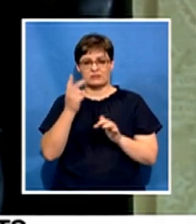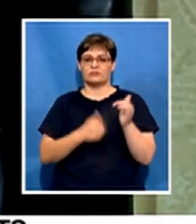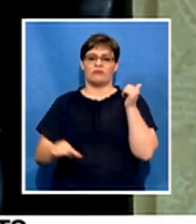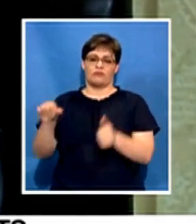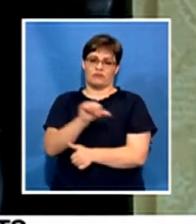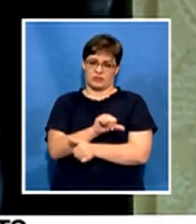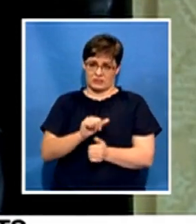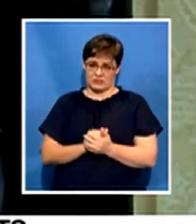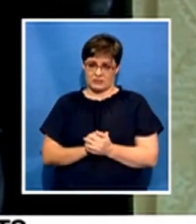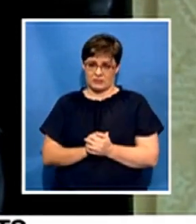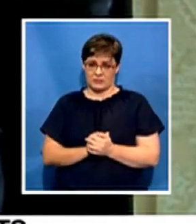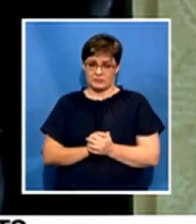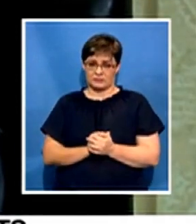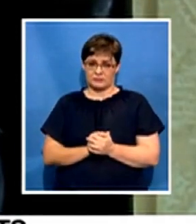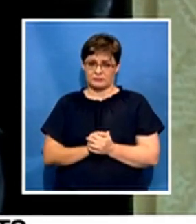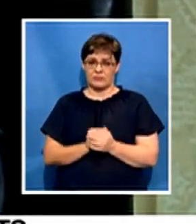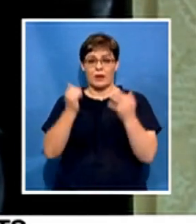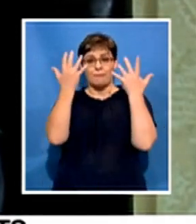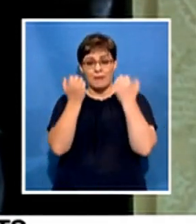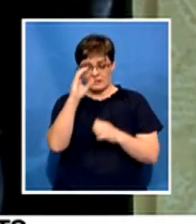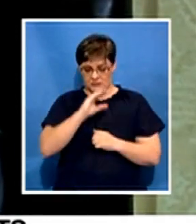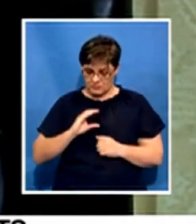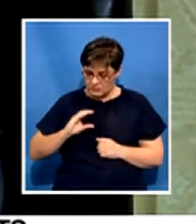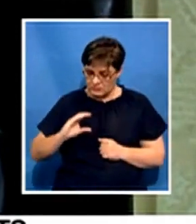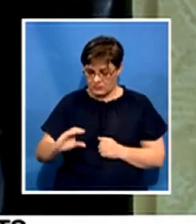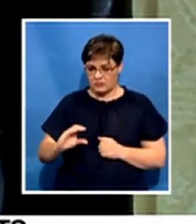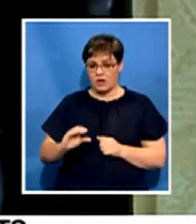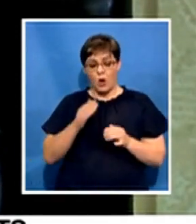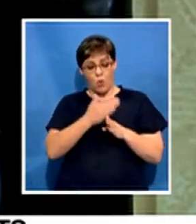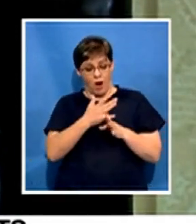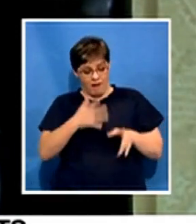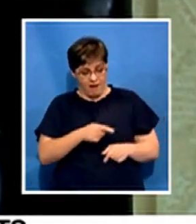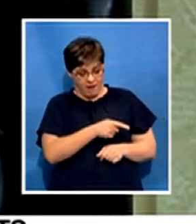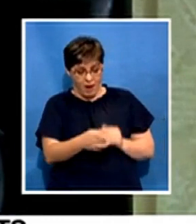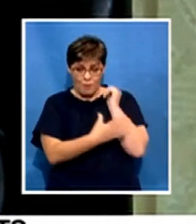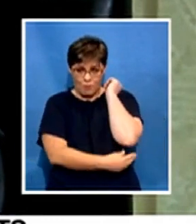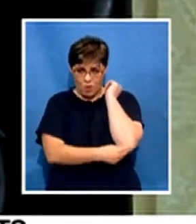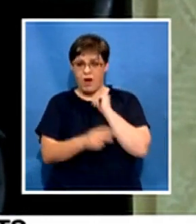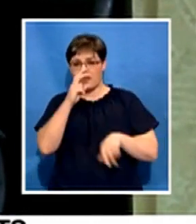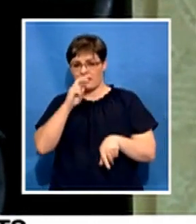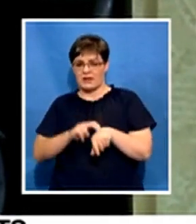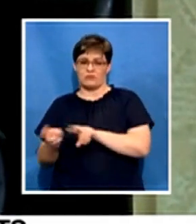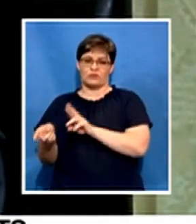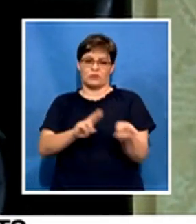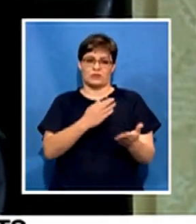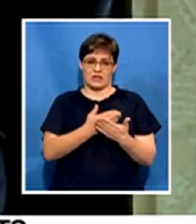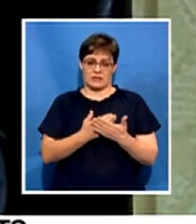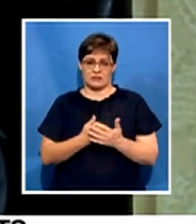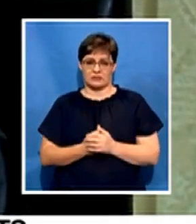be responsive to the needs of the workers and the poor. On the state-owned enterprises,